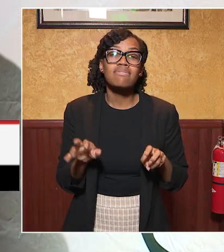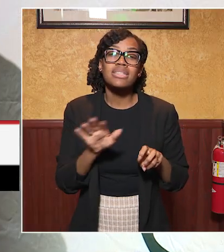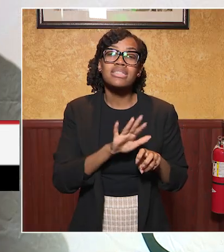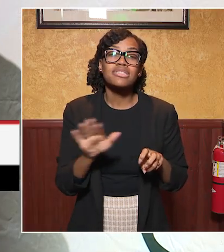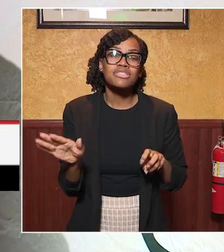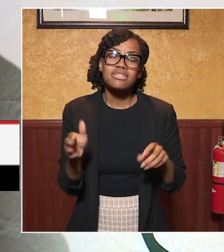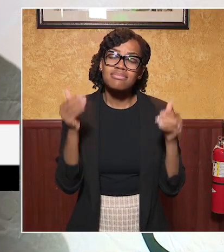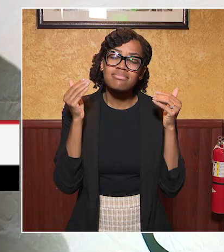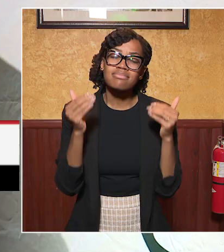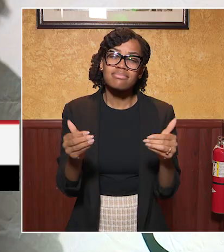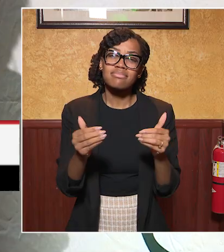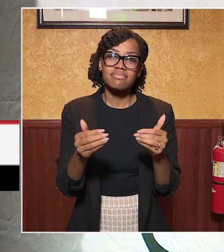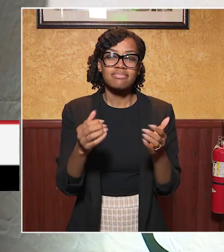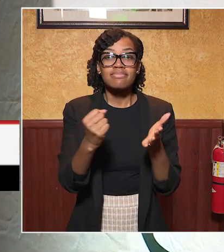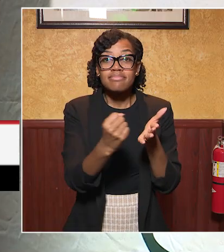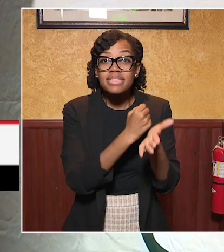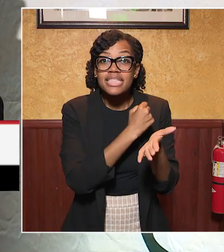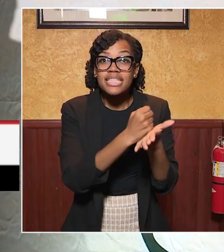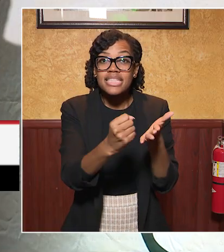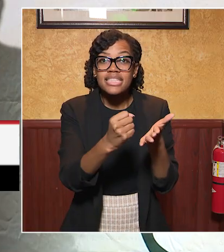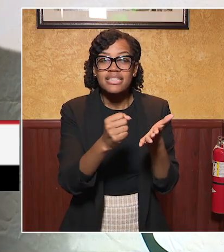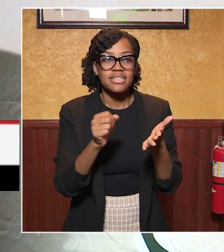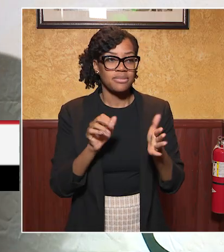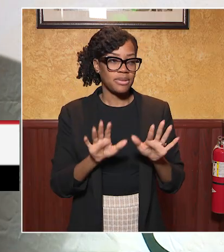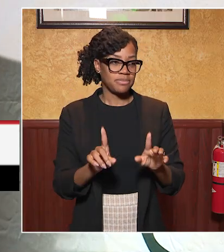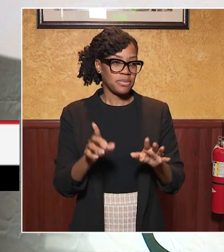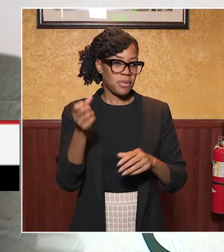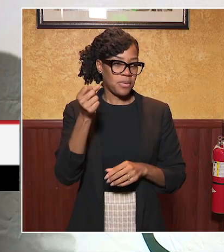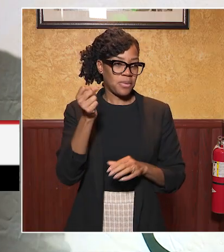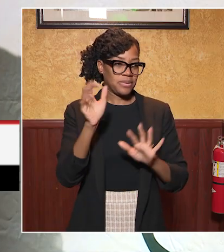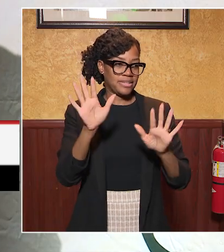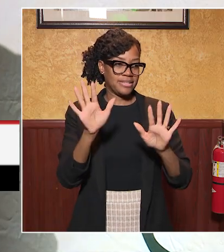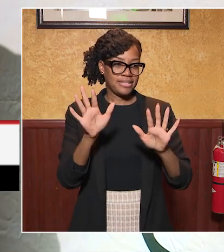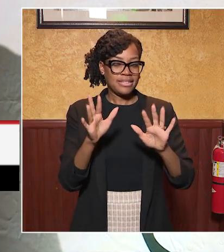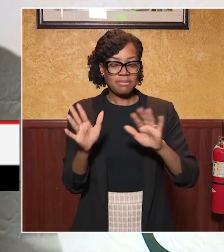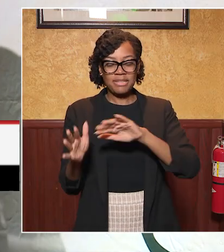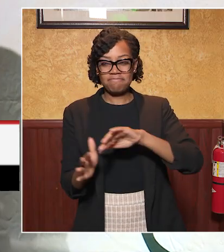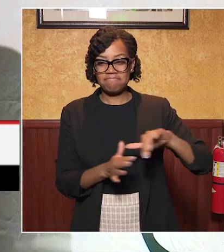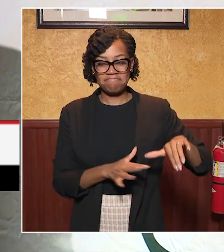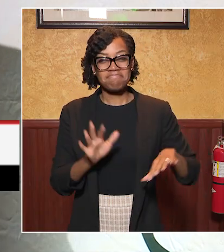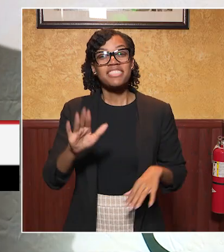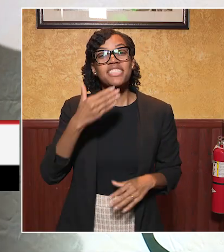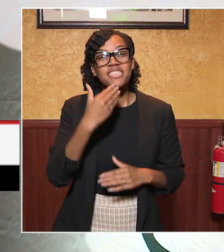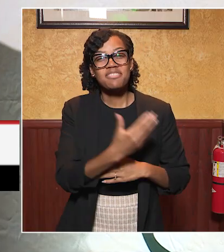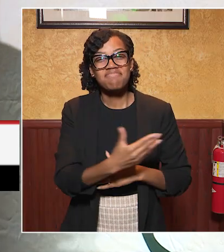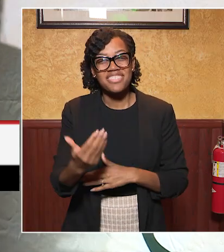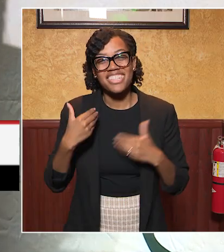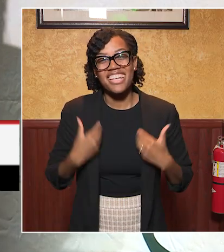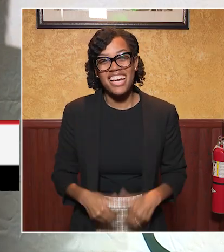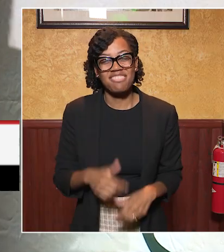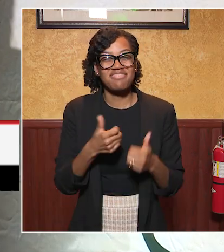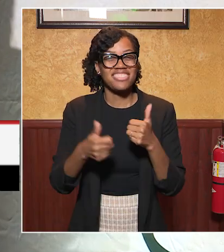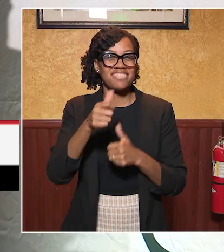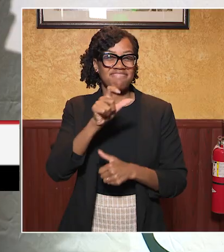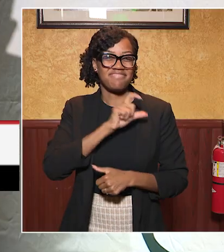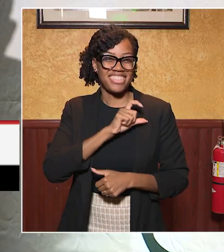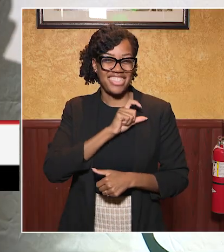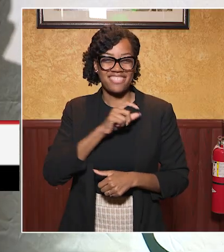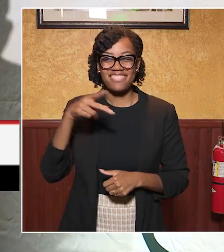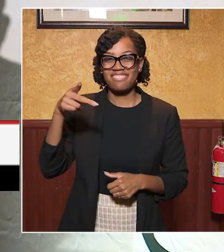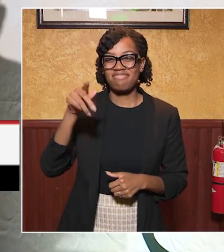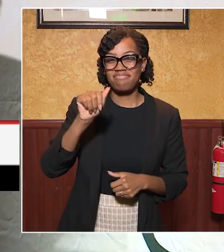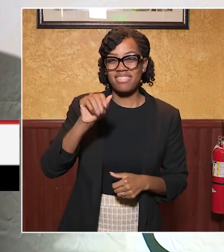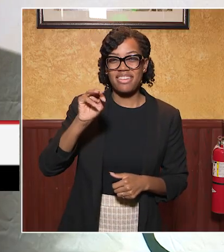Let's spend, well, never mind, let me say. Good morning, my name is Chief Pamela A. Smith. I am the Chief of Police of the Metropolitan